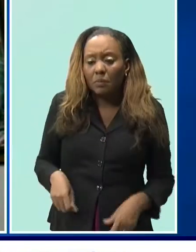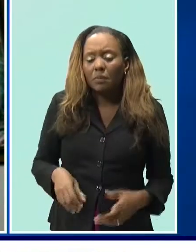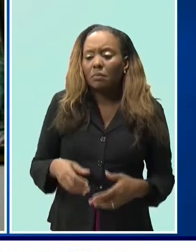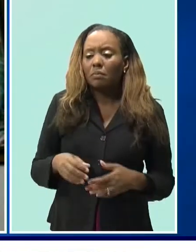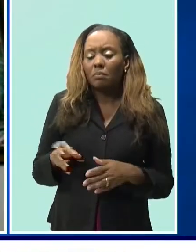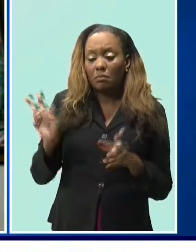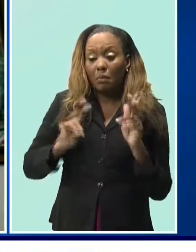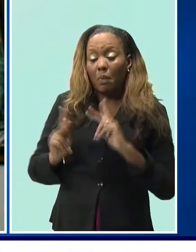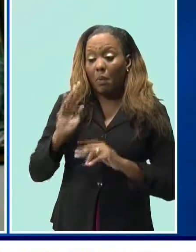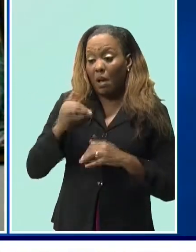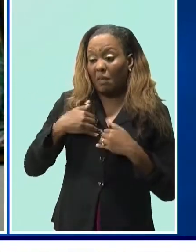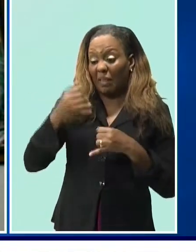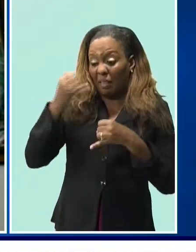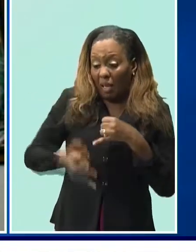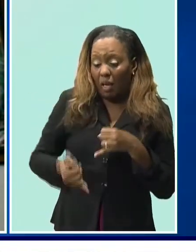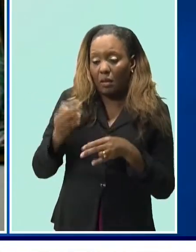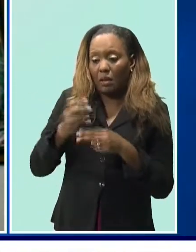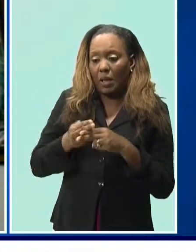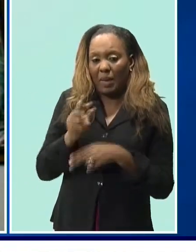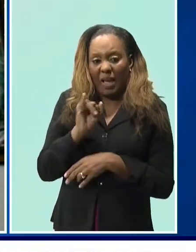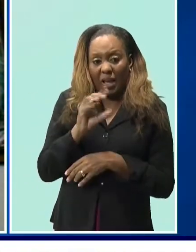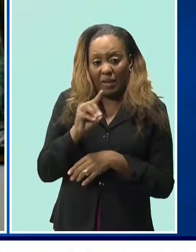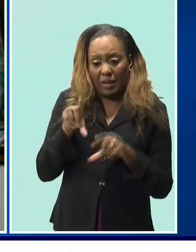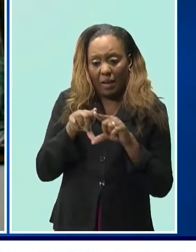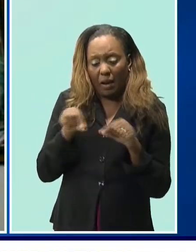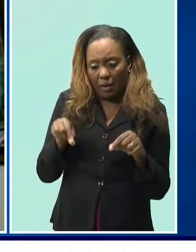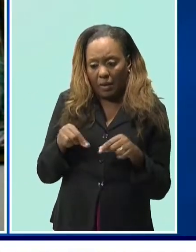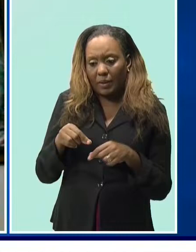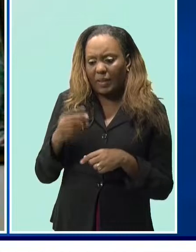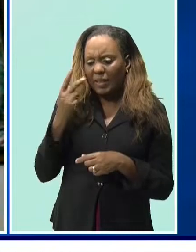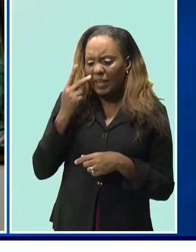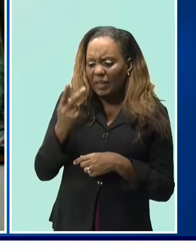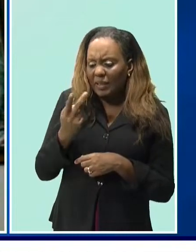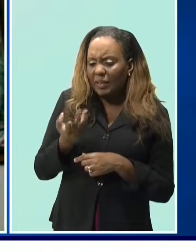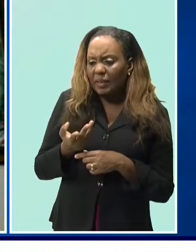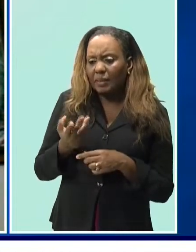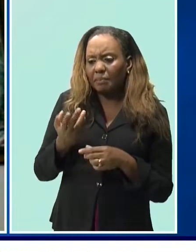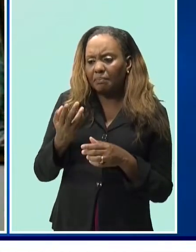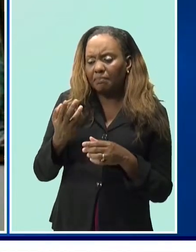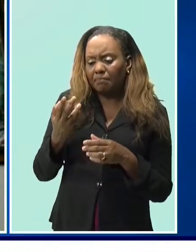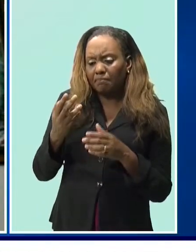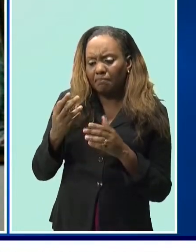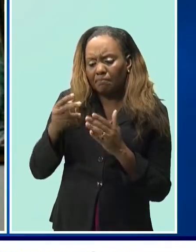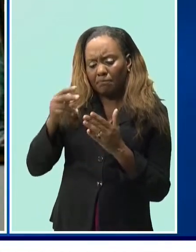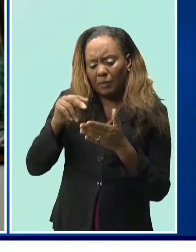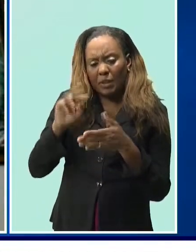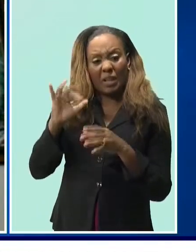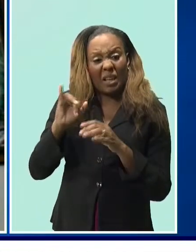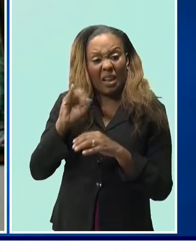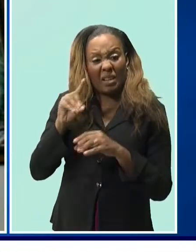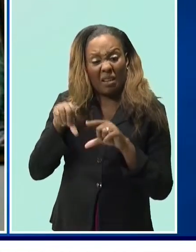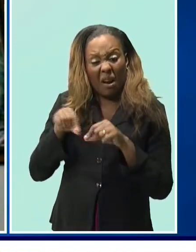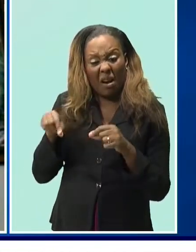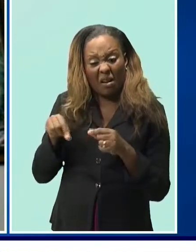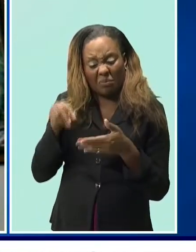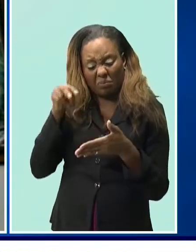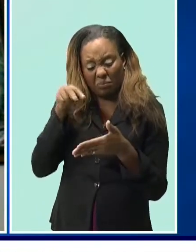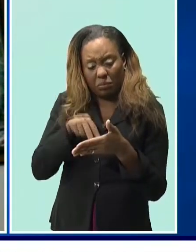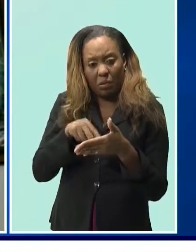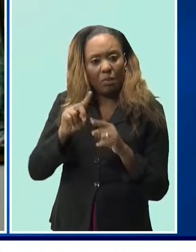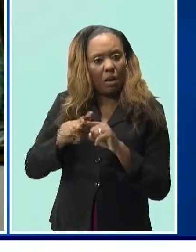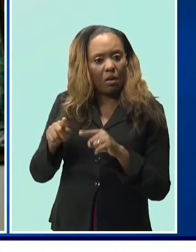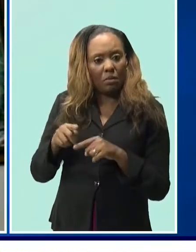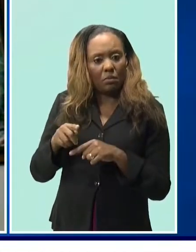go through the last names on the IDs and look at ages, etc. But is it going to be a situation where a